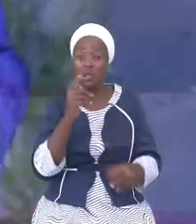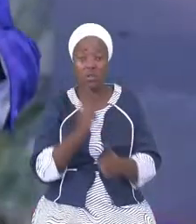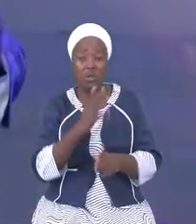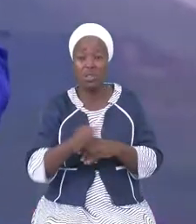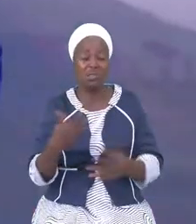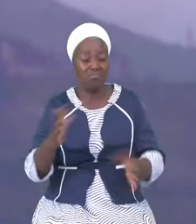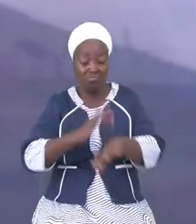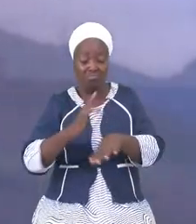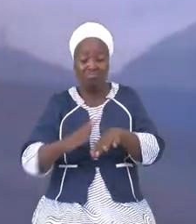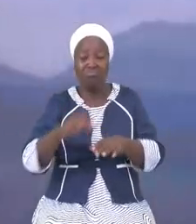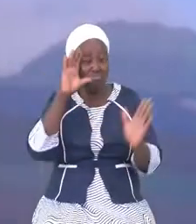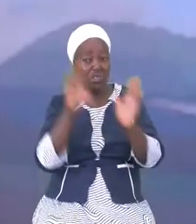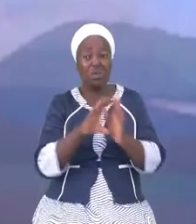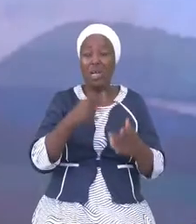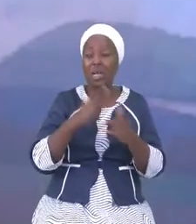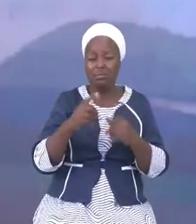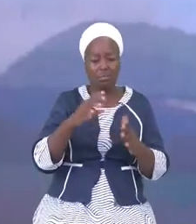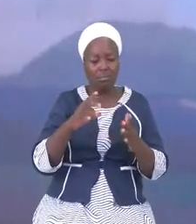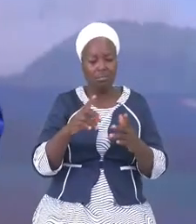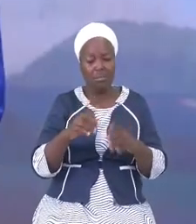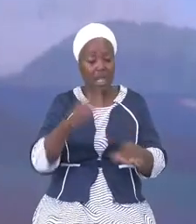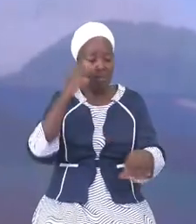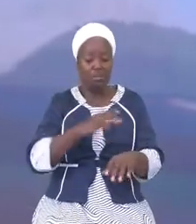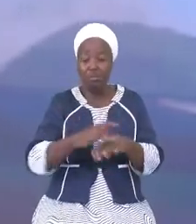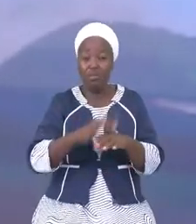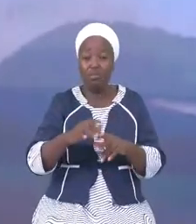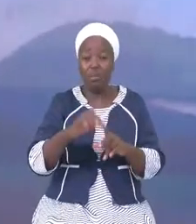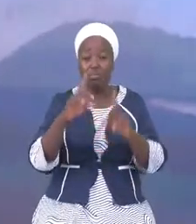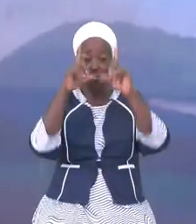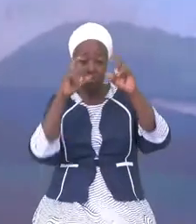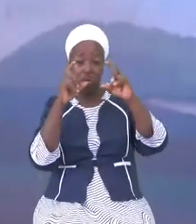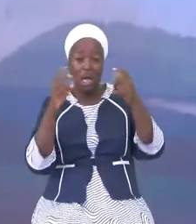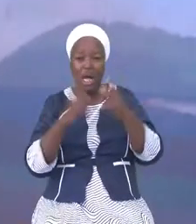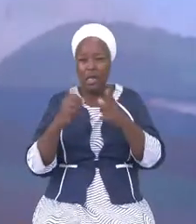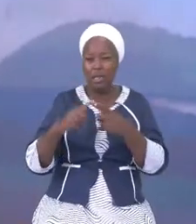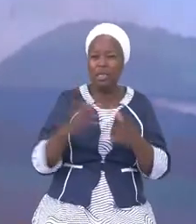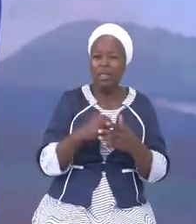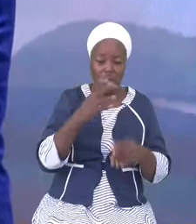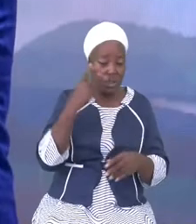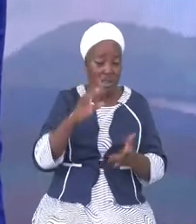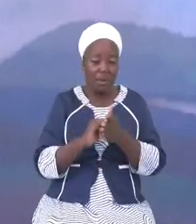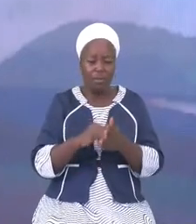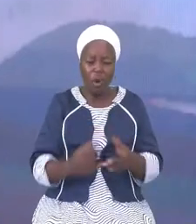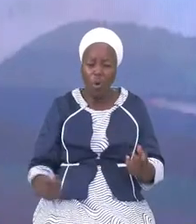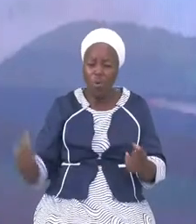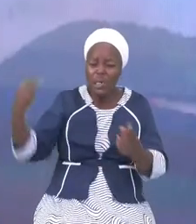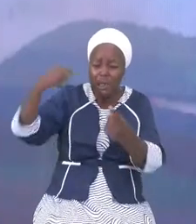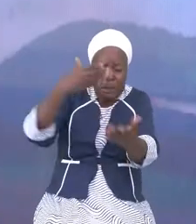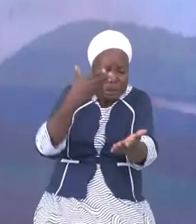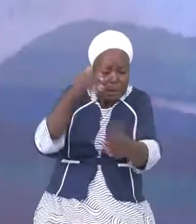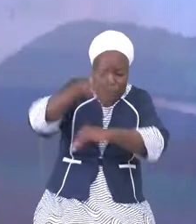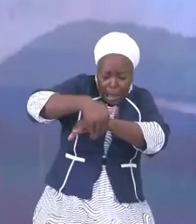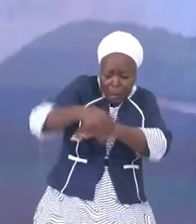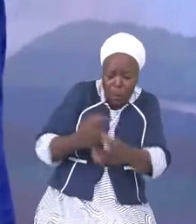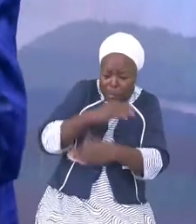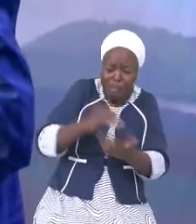pornography. And till 1 a.m. in the early morning, till 2 a.m., 3 in the morning, they're surfing the internet. They're